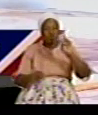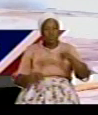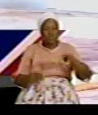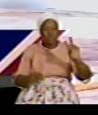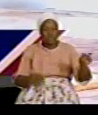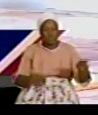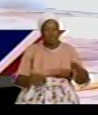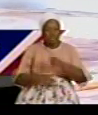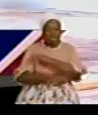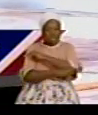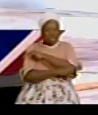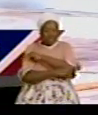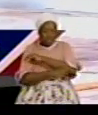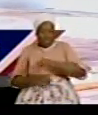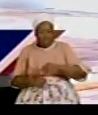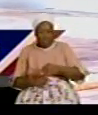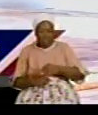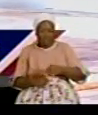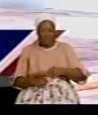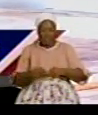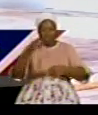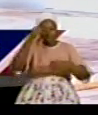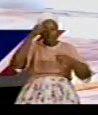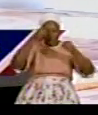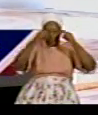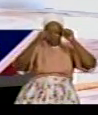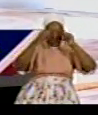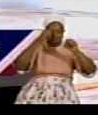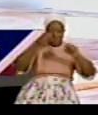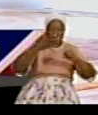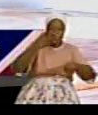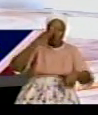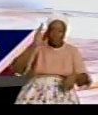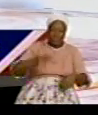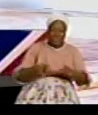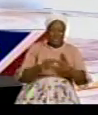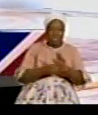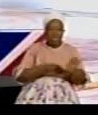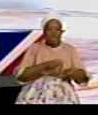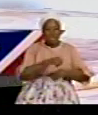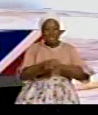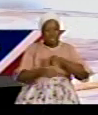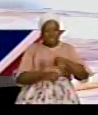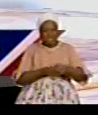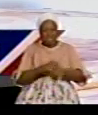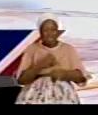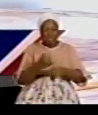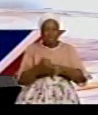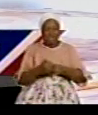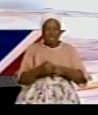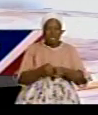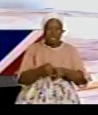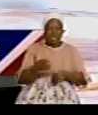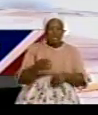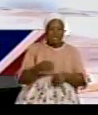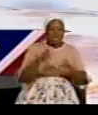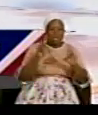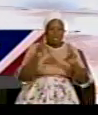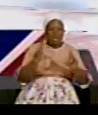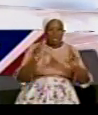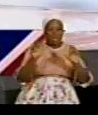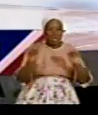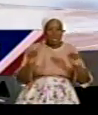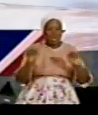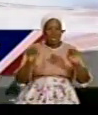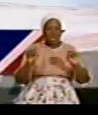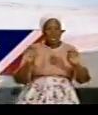thefts, covetousness, wickedness, deceit, lasciviousness, an evil eye, blasphemy,